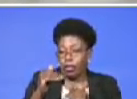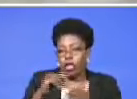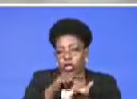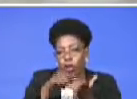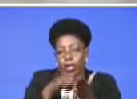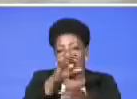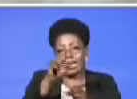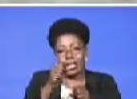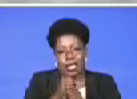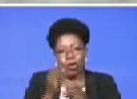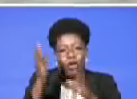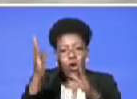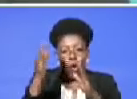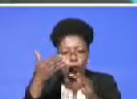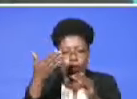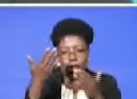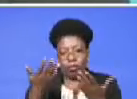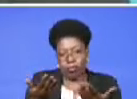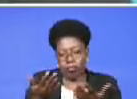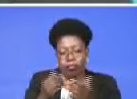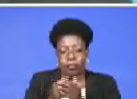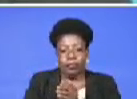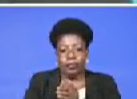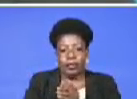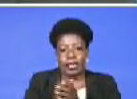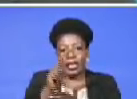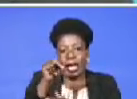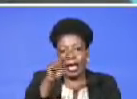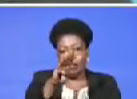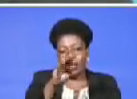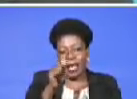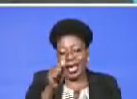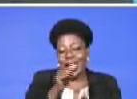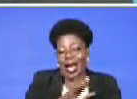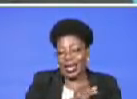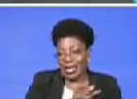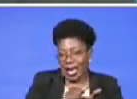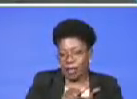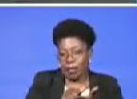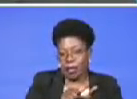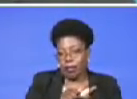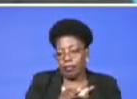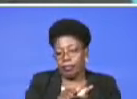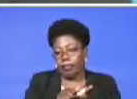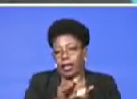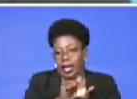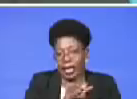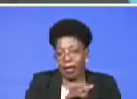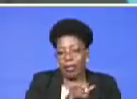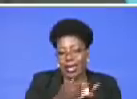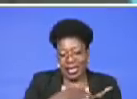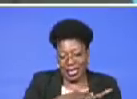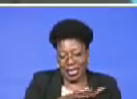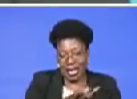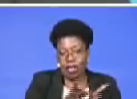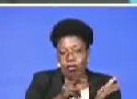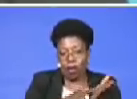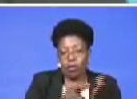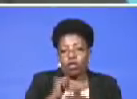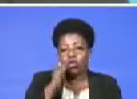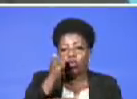to even go further. The NBA Academy is sending a representative from